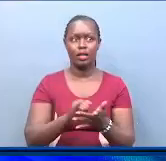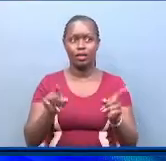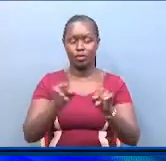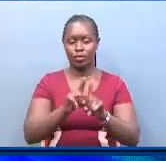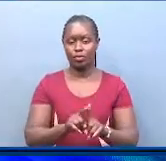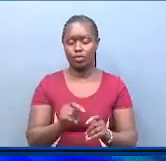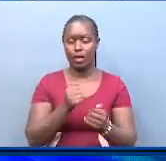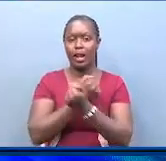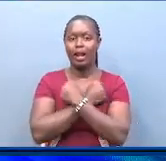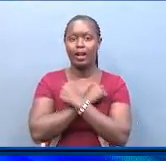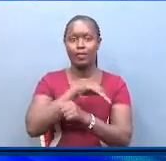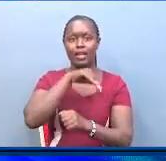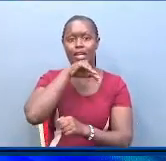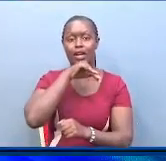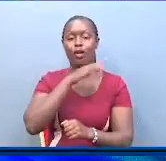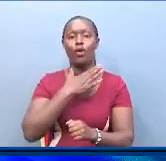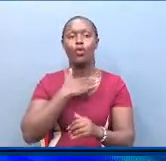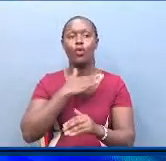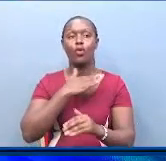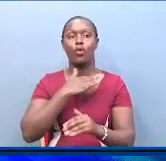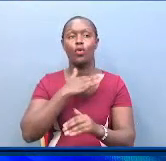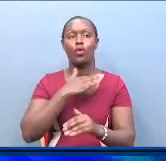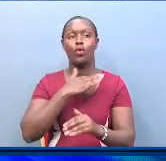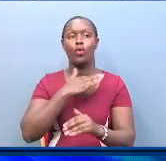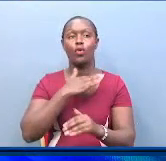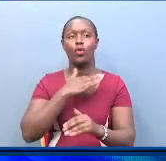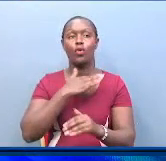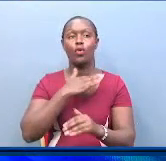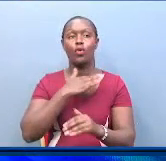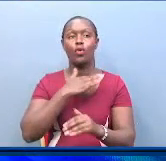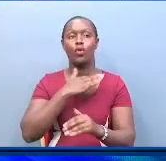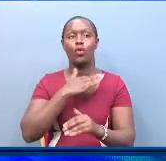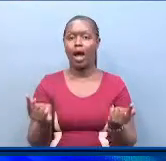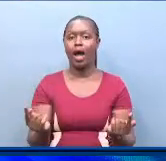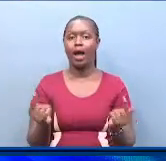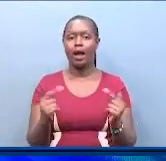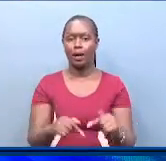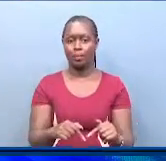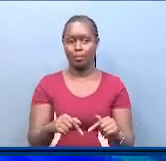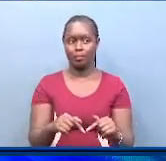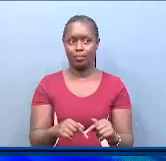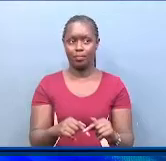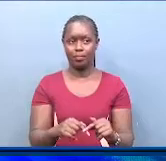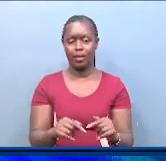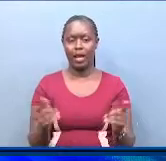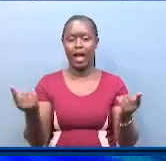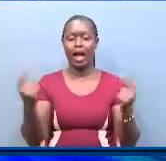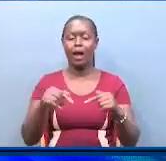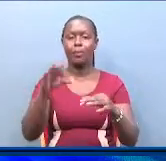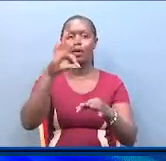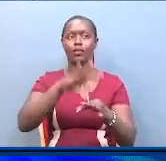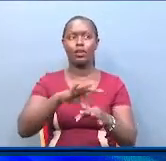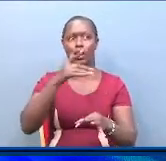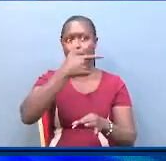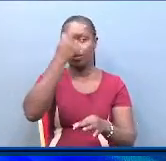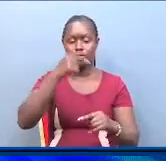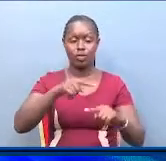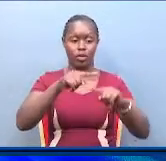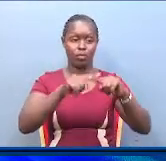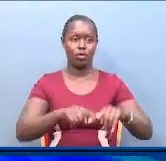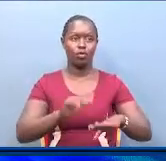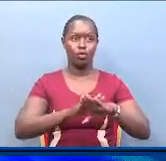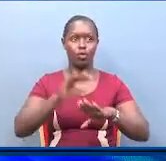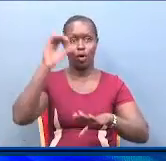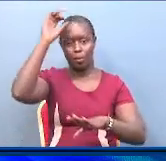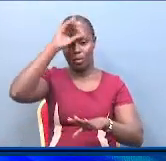Raila Odinga, we want all Kenyans to come out. Mm-hmm. to come and vote. Because if you depend on opinion